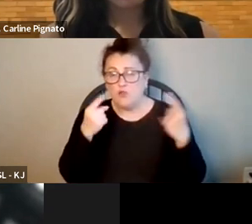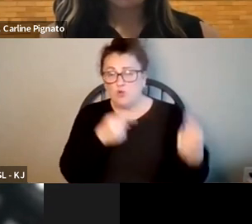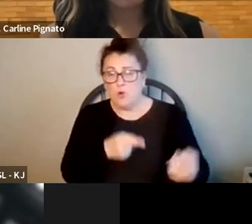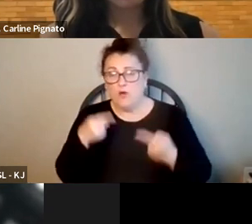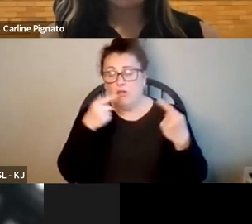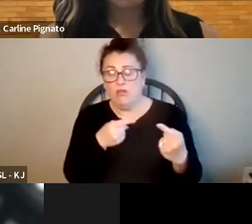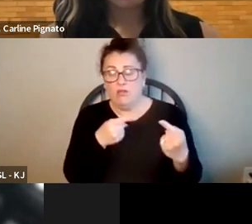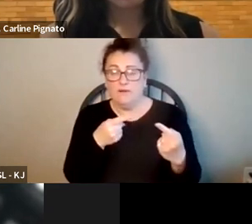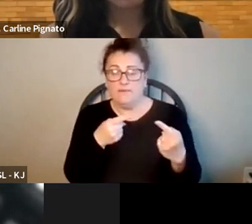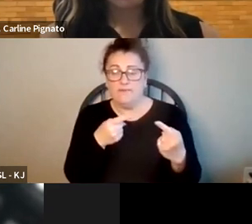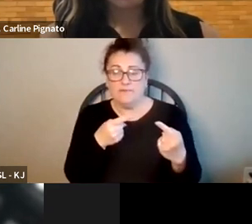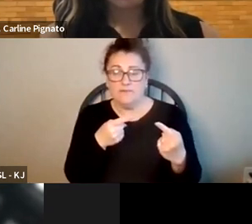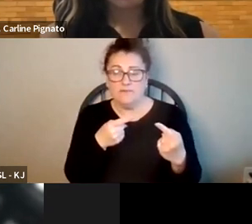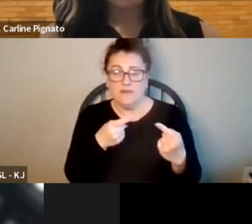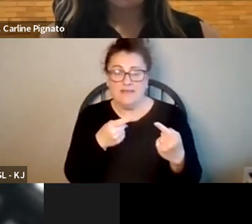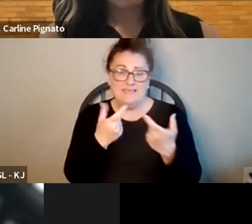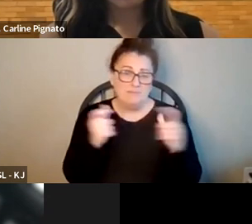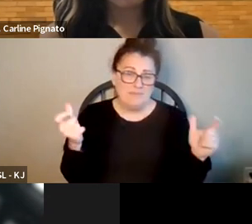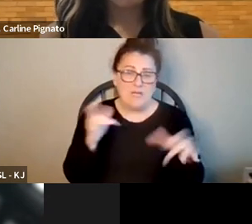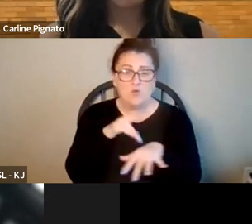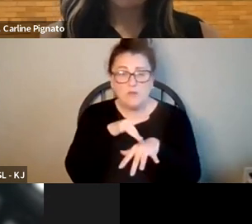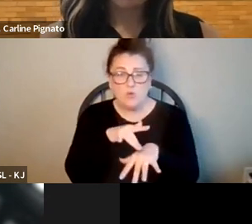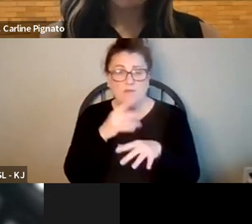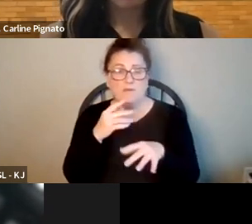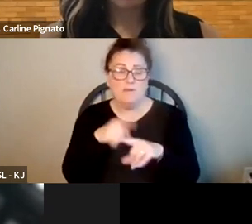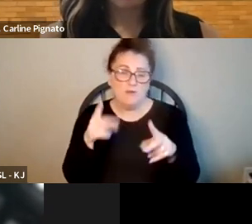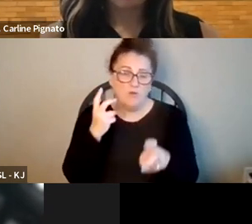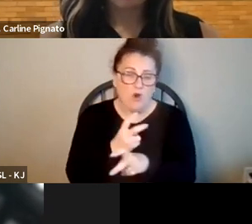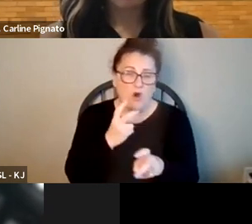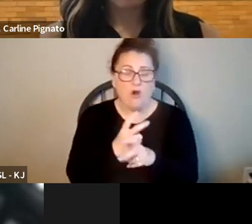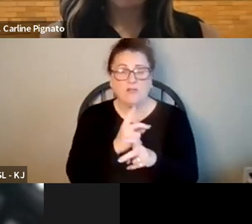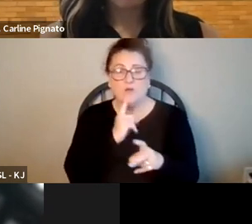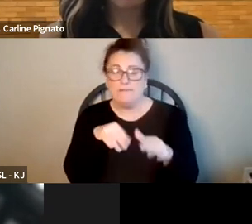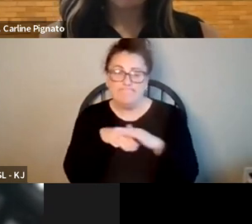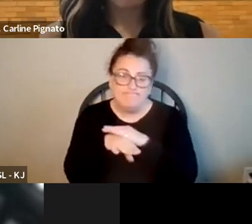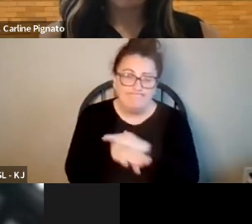their biggest resource, yet it's the hardest to tap into.